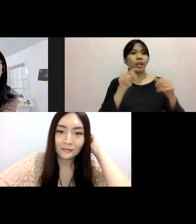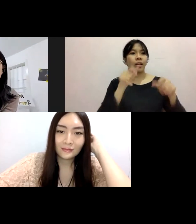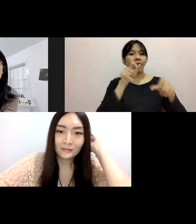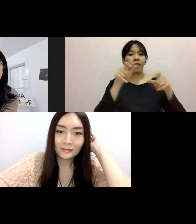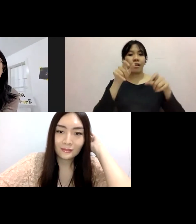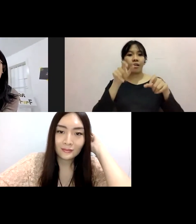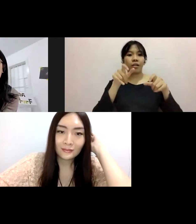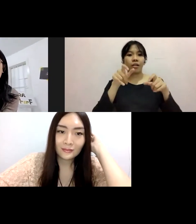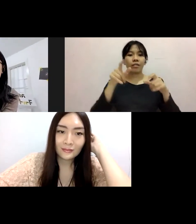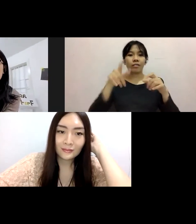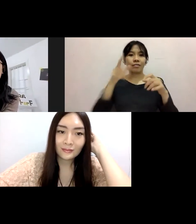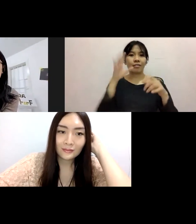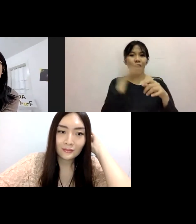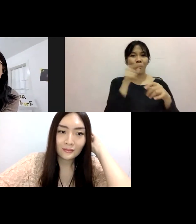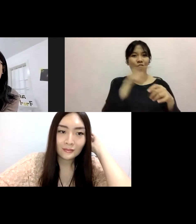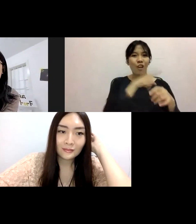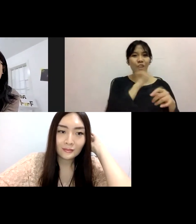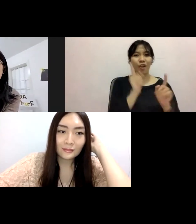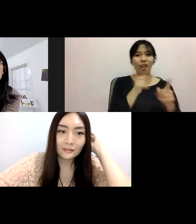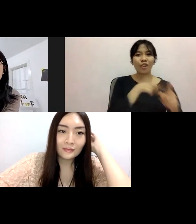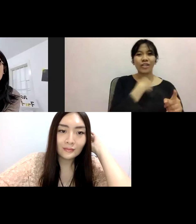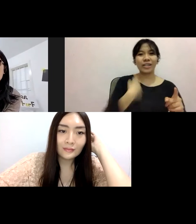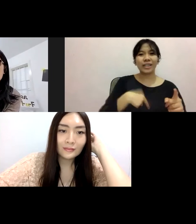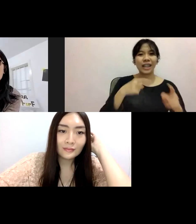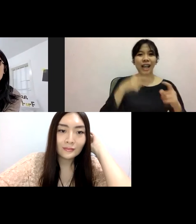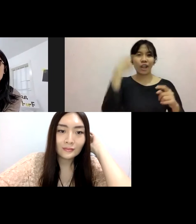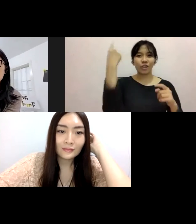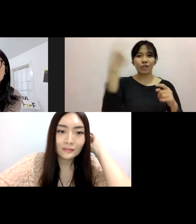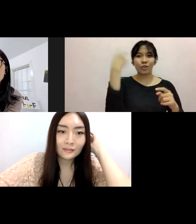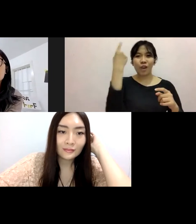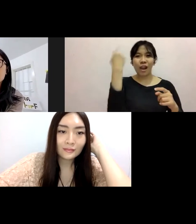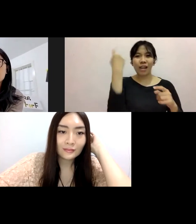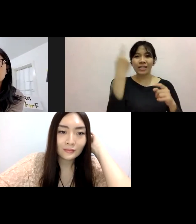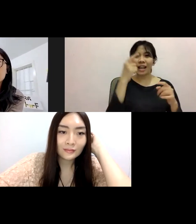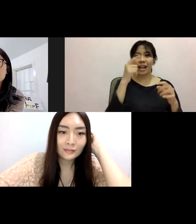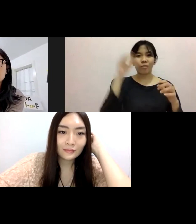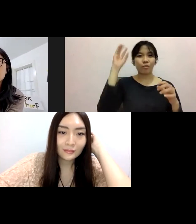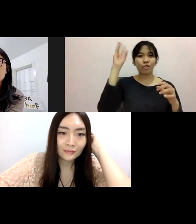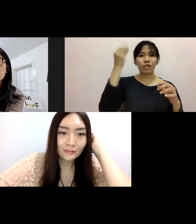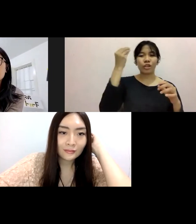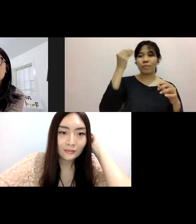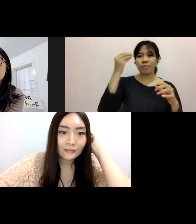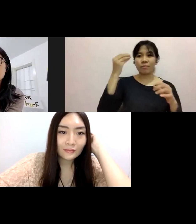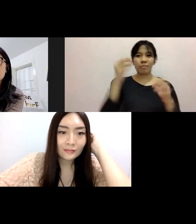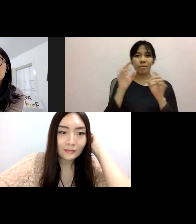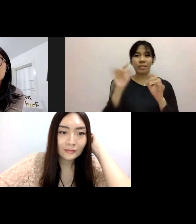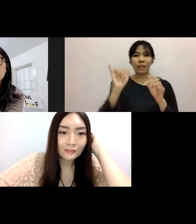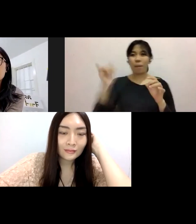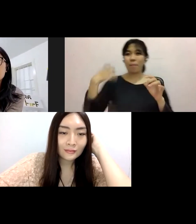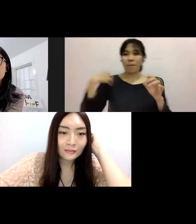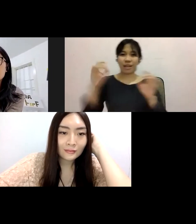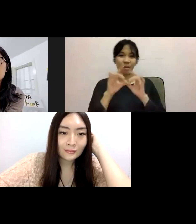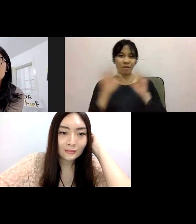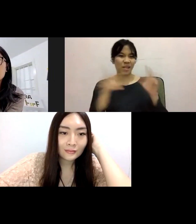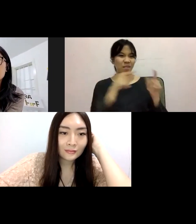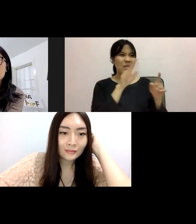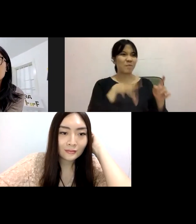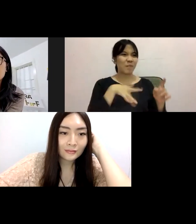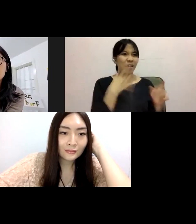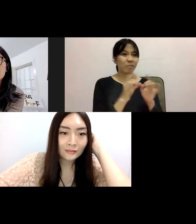tropical landscape. So yeah, I find it really interesting. Thank you for that. Okay, so to